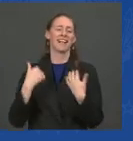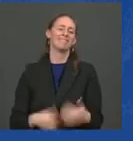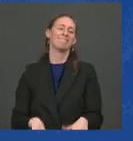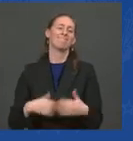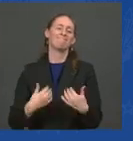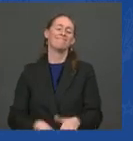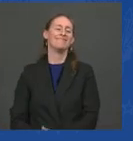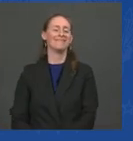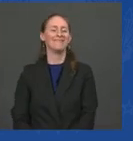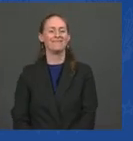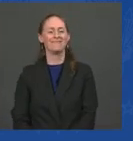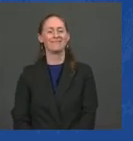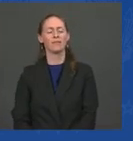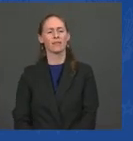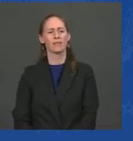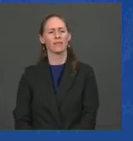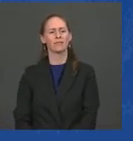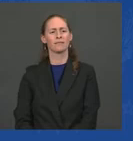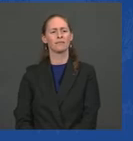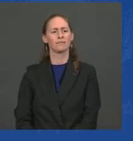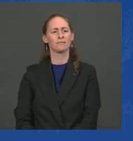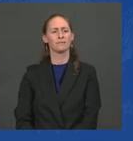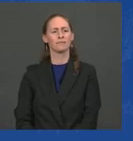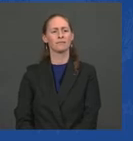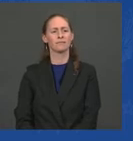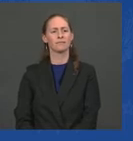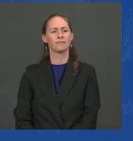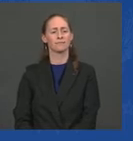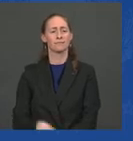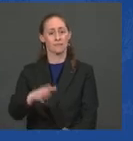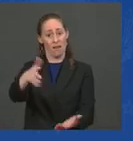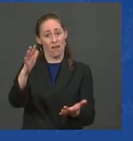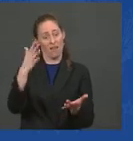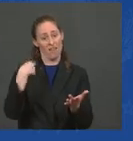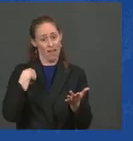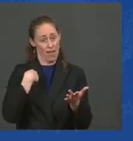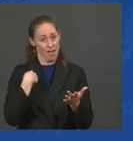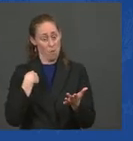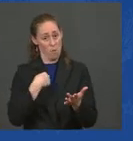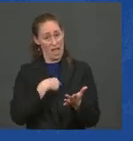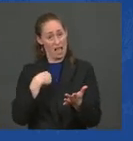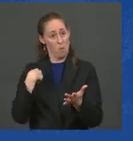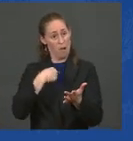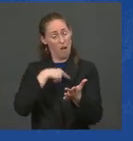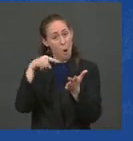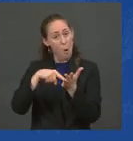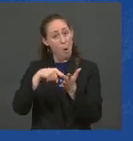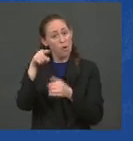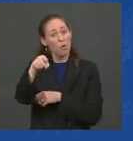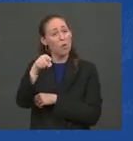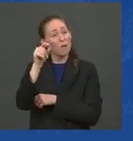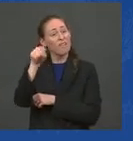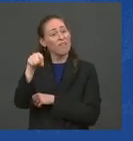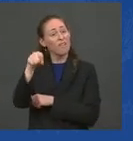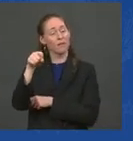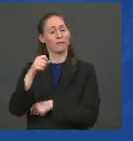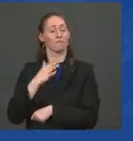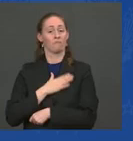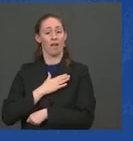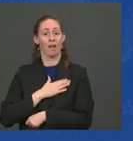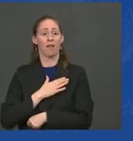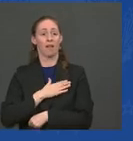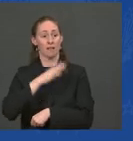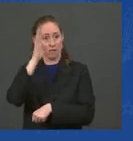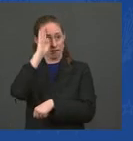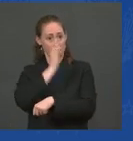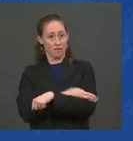much as Chris does to Rosa, but I owe a hell of a lot to her. My son was married, and he was in the